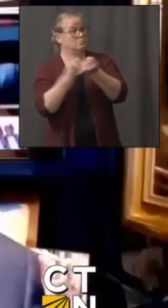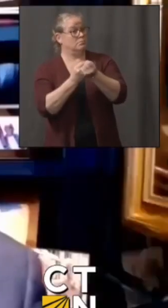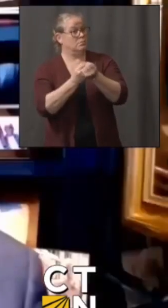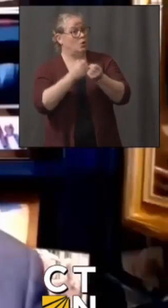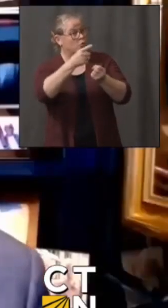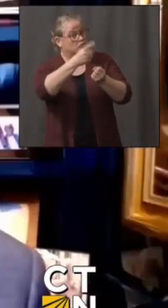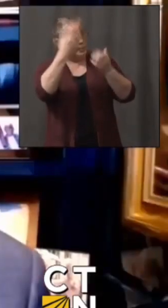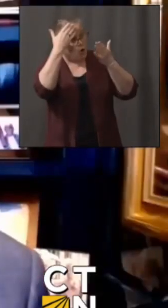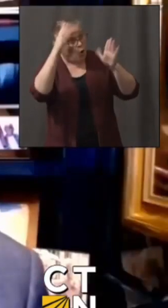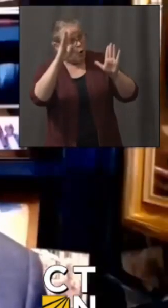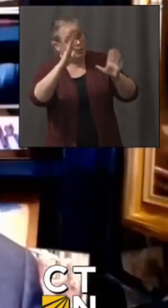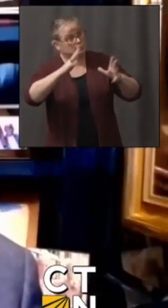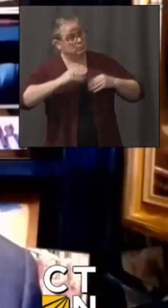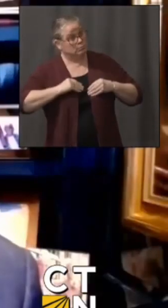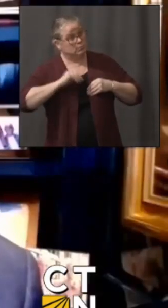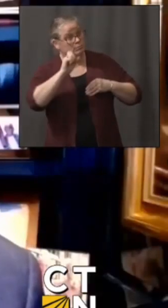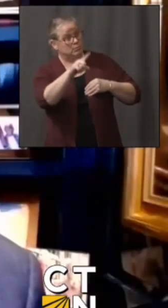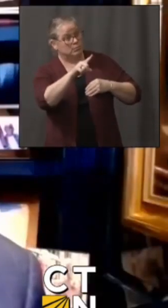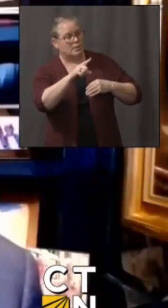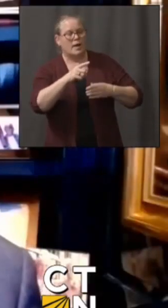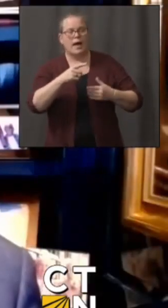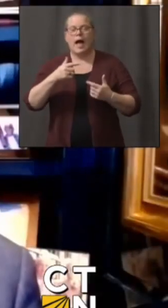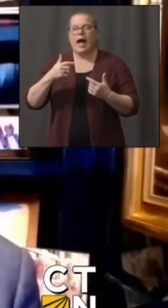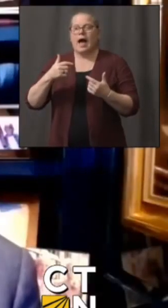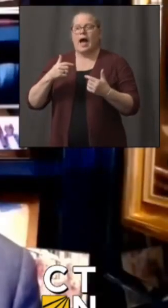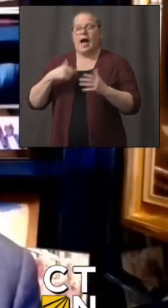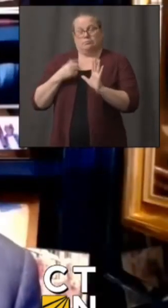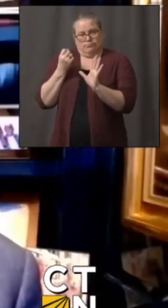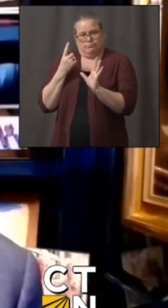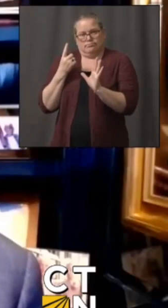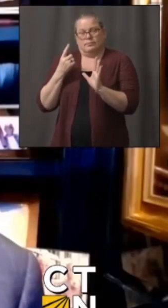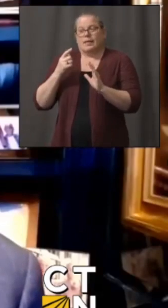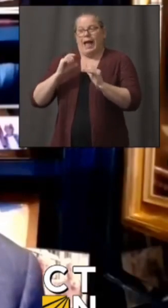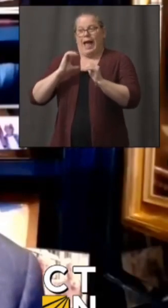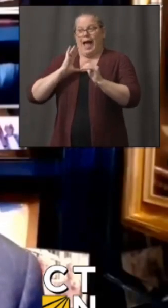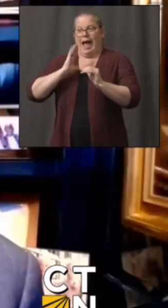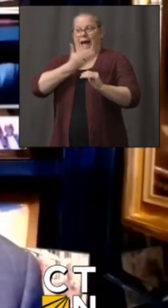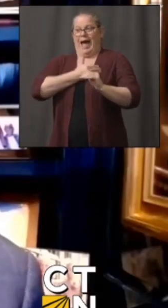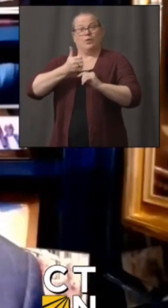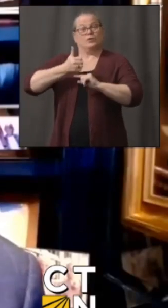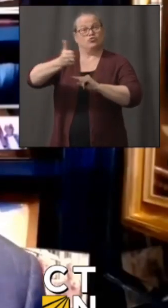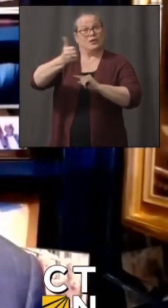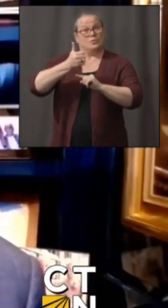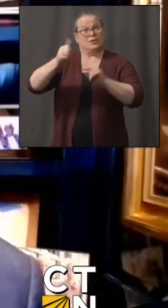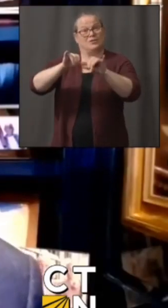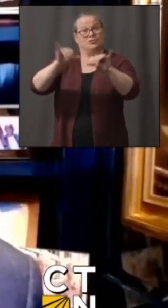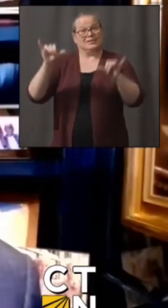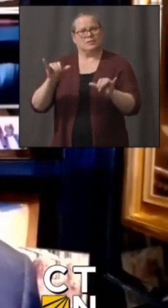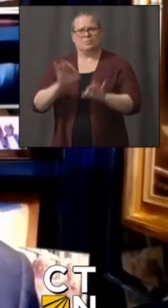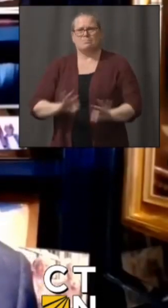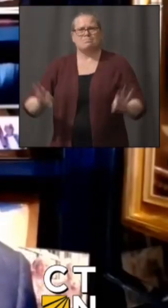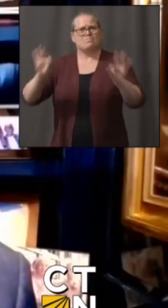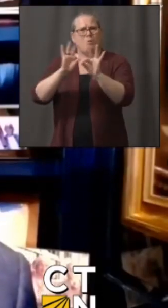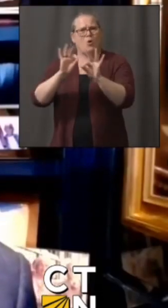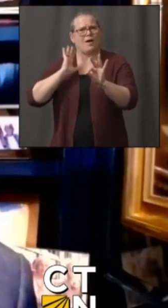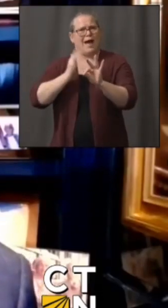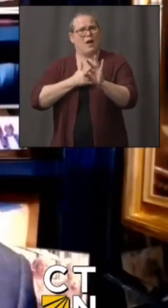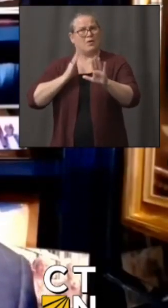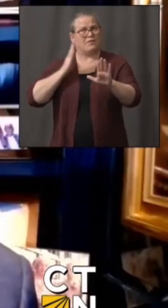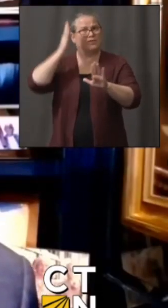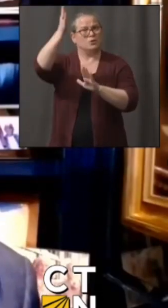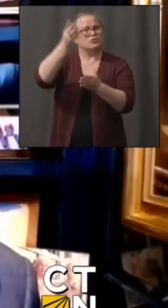I'm sympathetic to realistic ways that we can fix our transportation system because it's key to our economic future. And